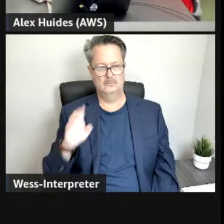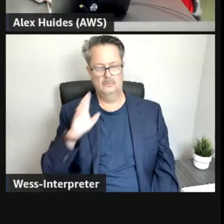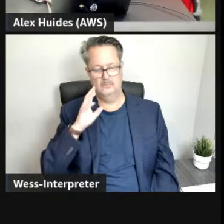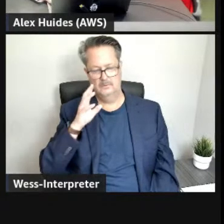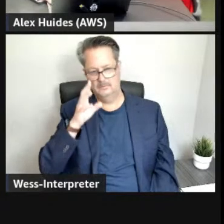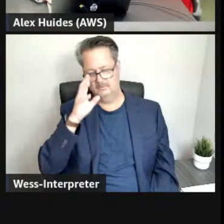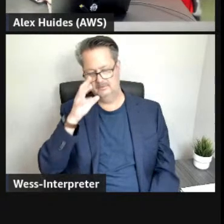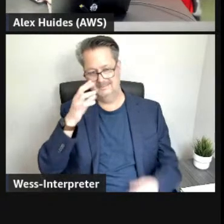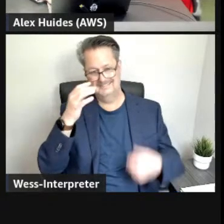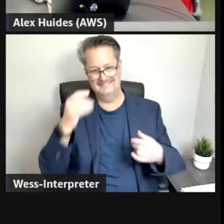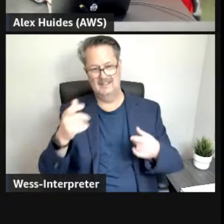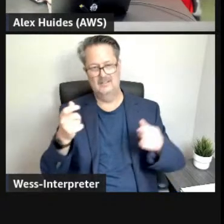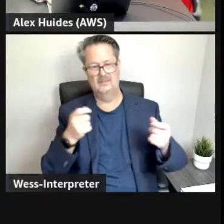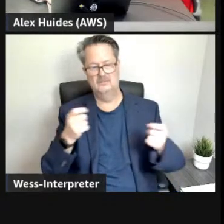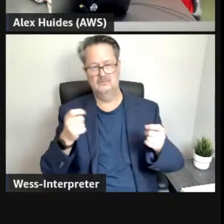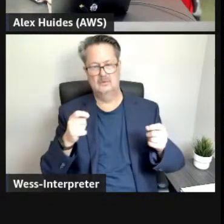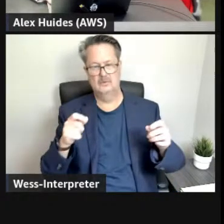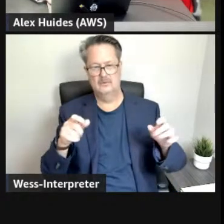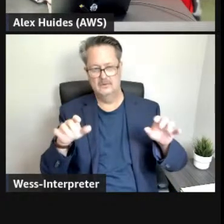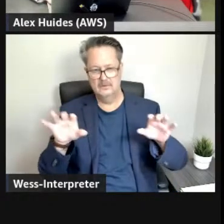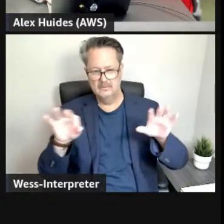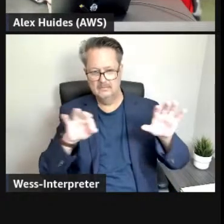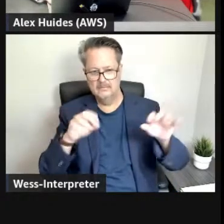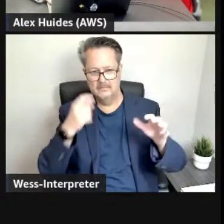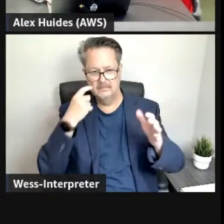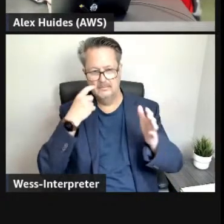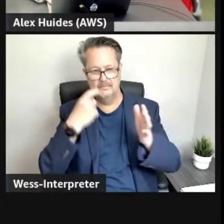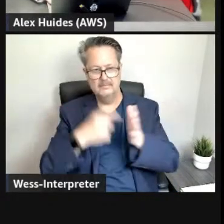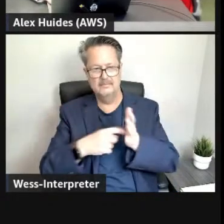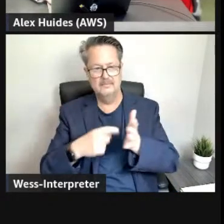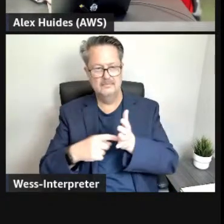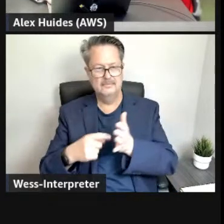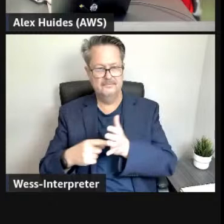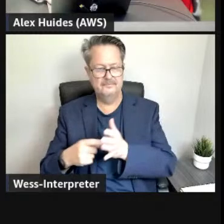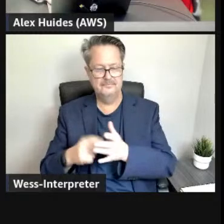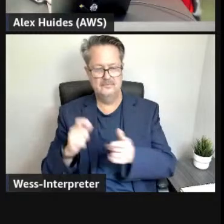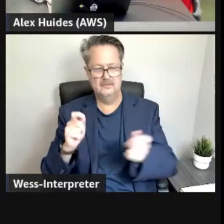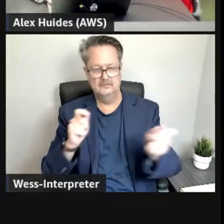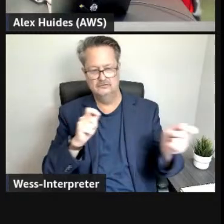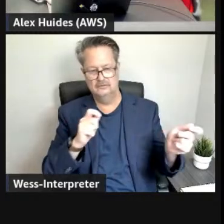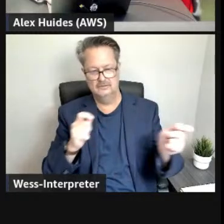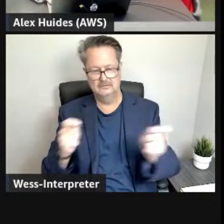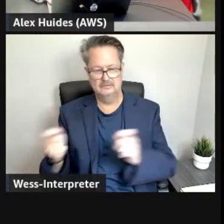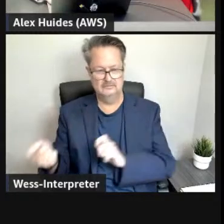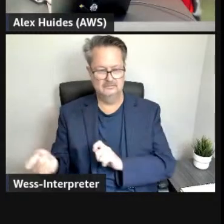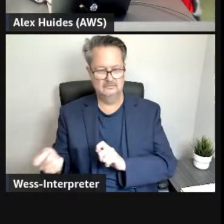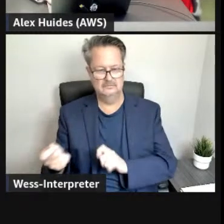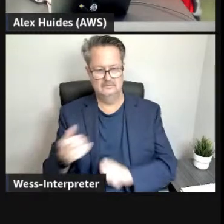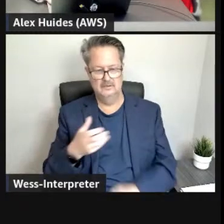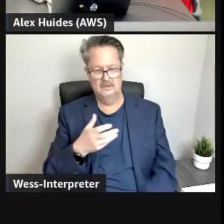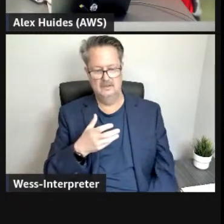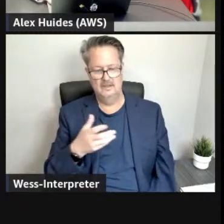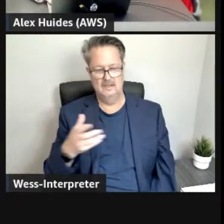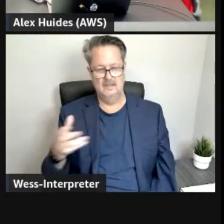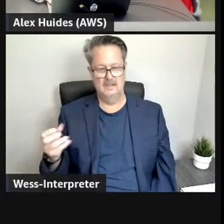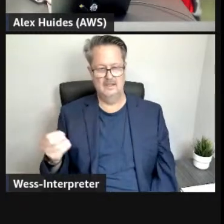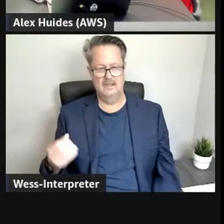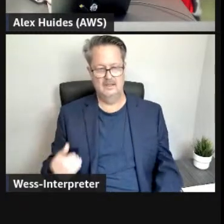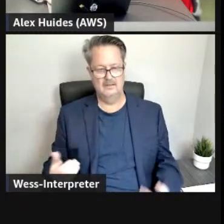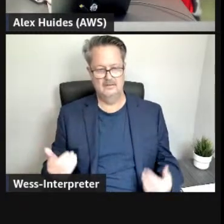controller is picking up changes. And we have